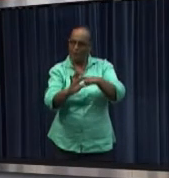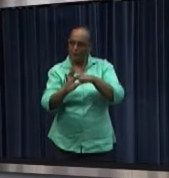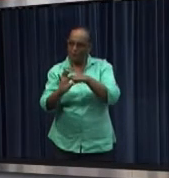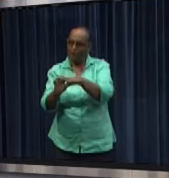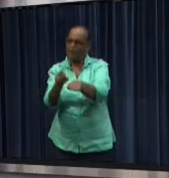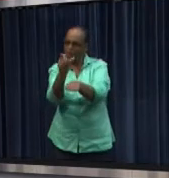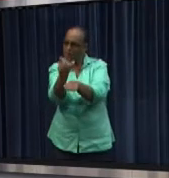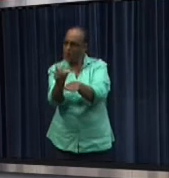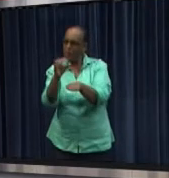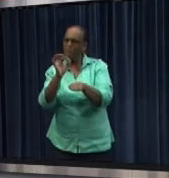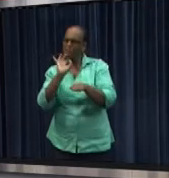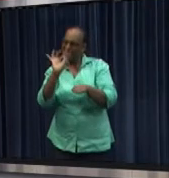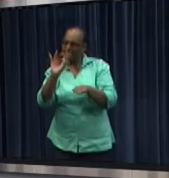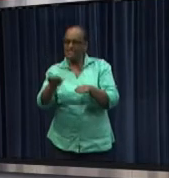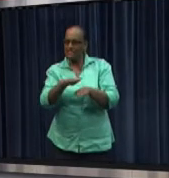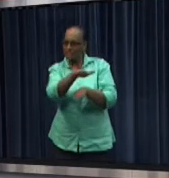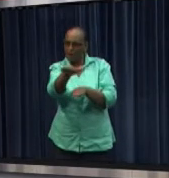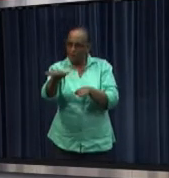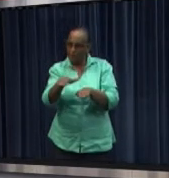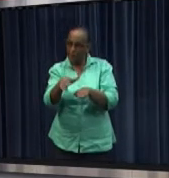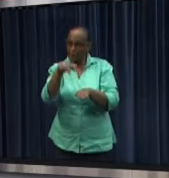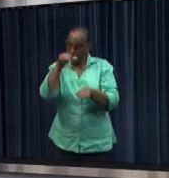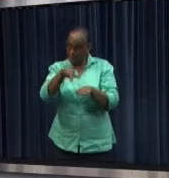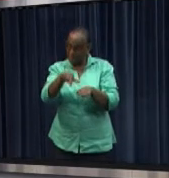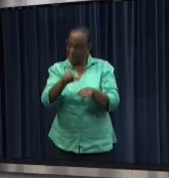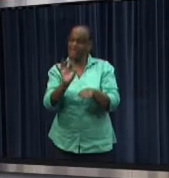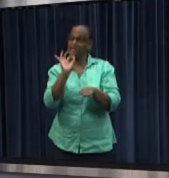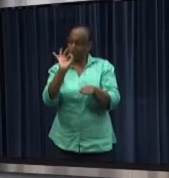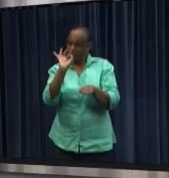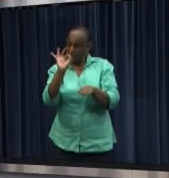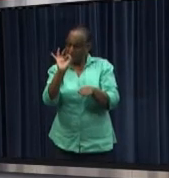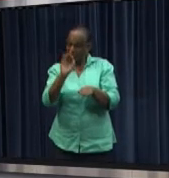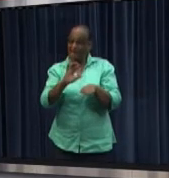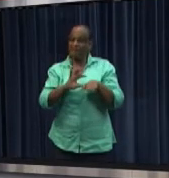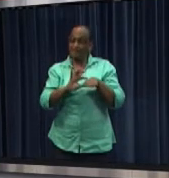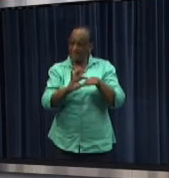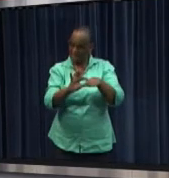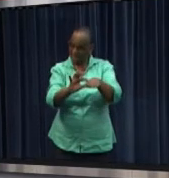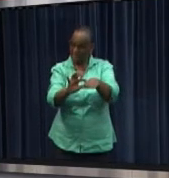specialization of guides in specific areas. With the